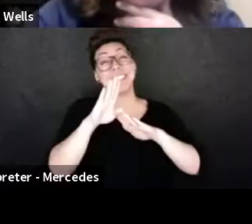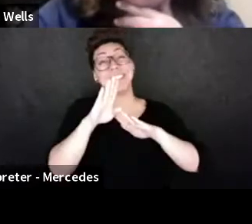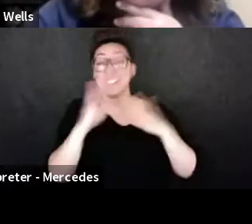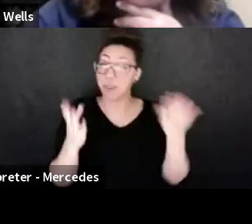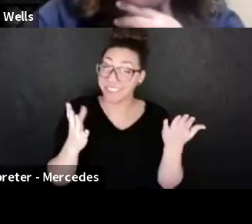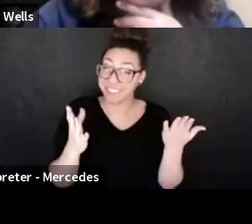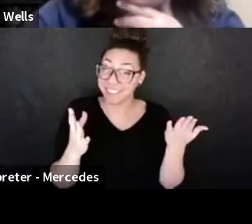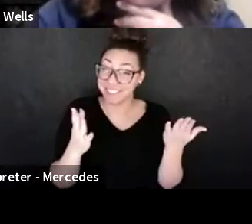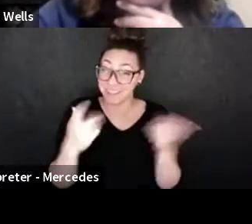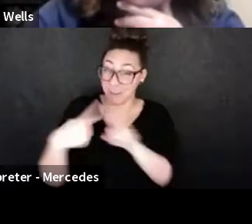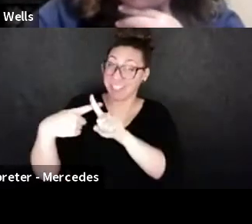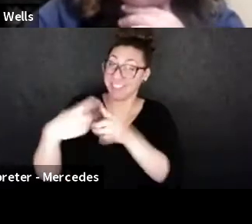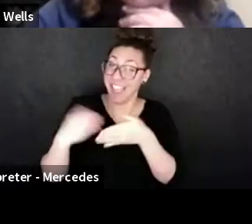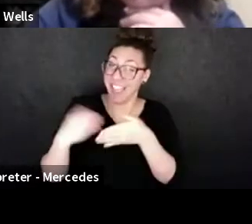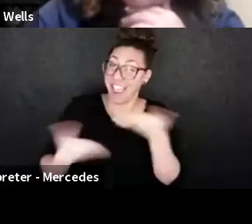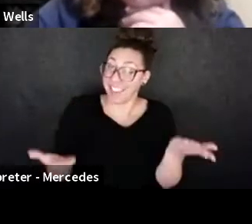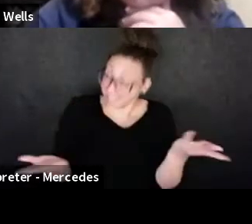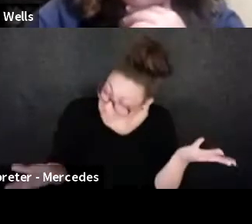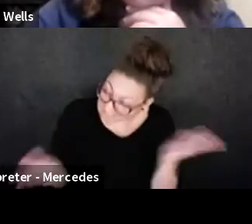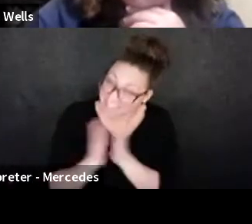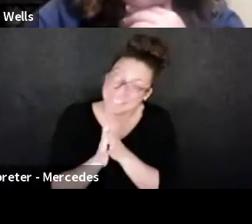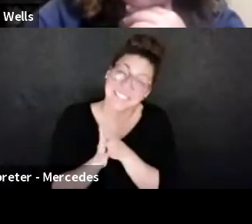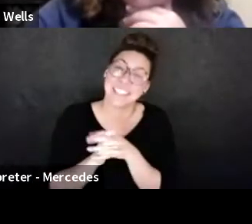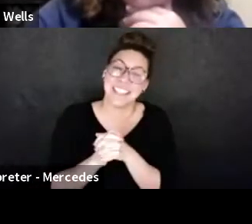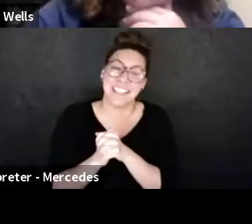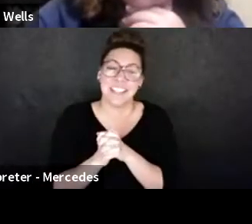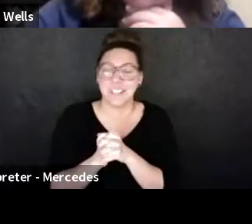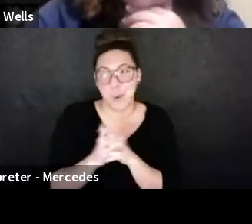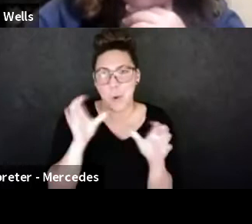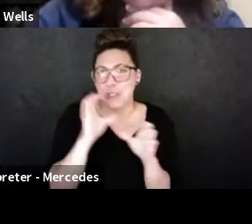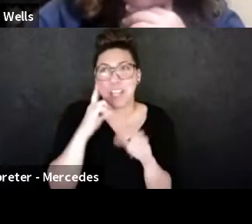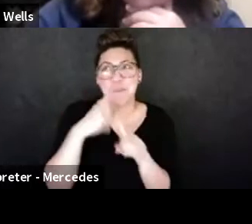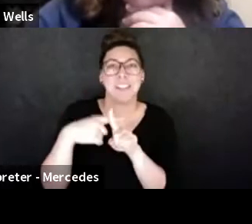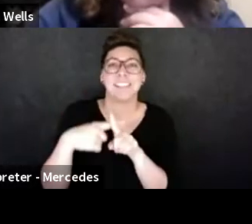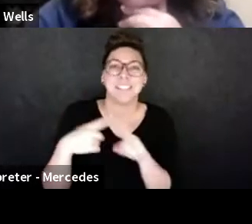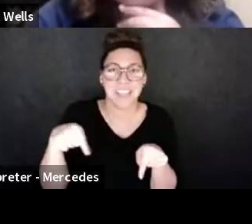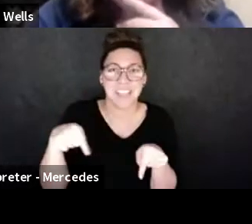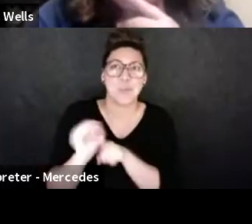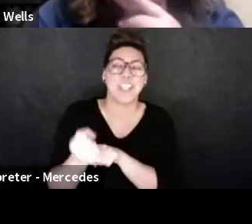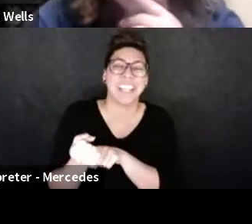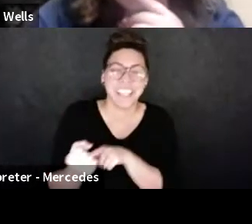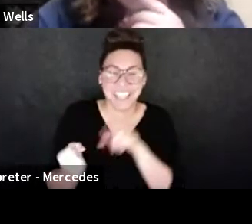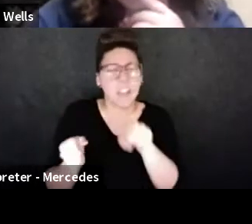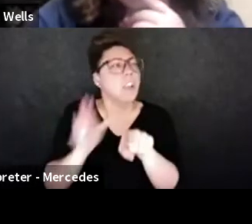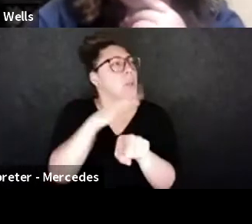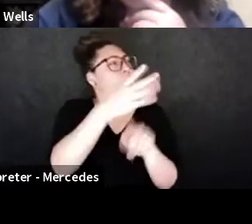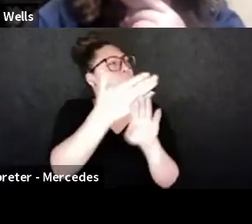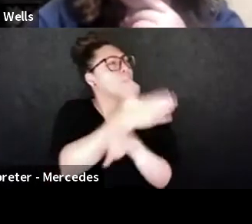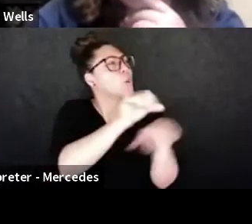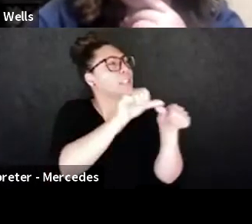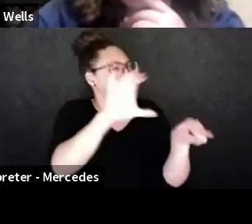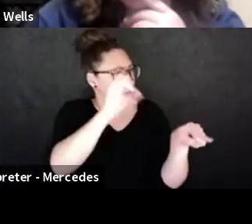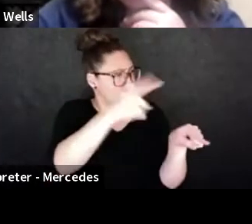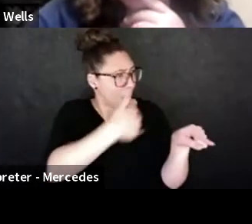searching for those thin ones. And yeah, Jody, before we continue, CJ, you had your hand raised. Do